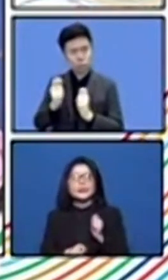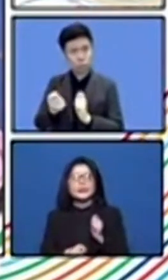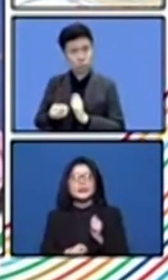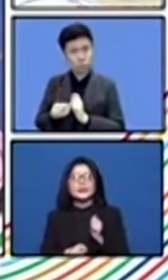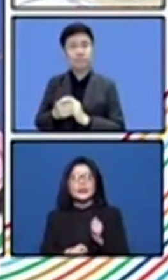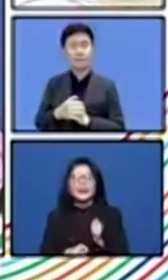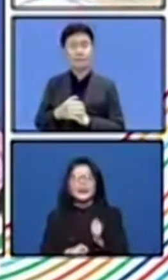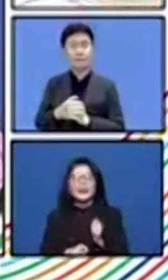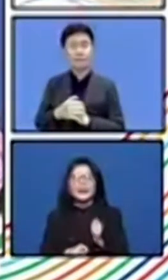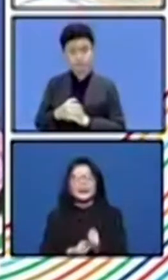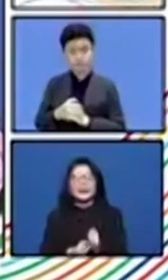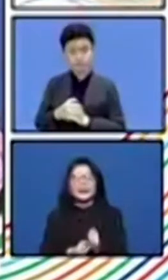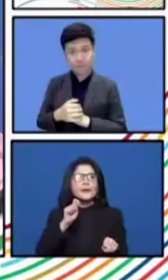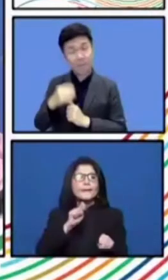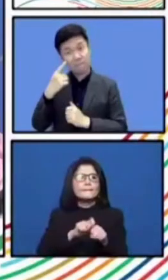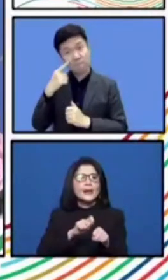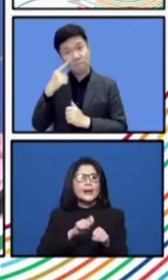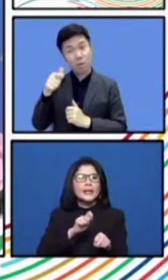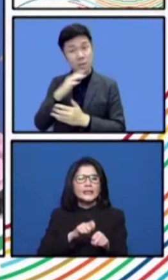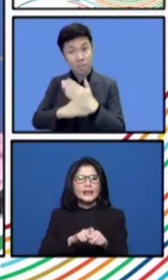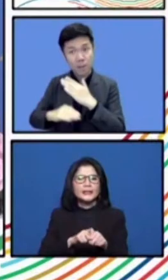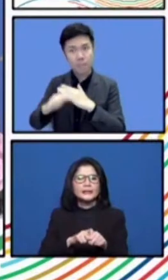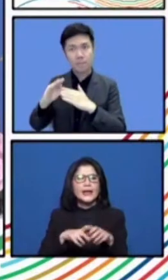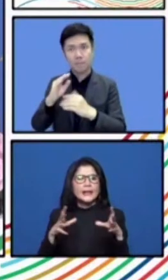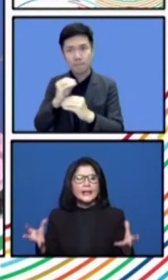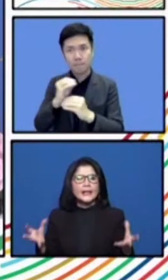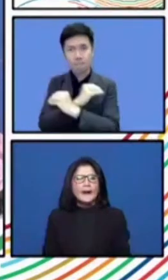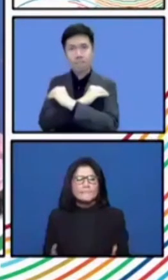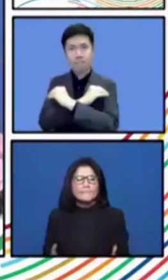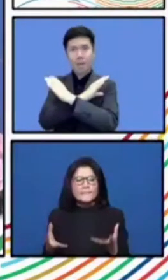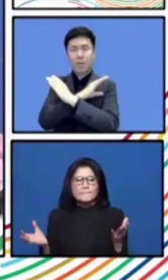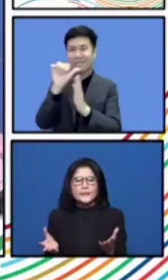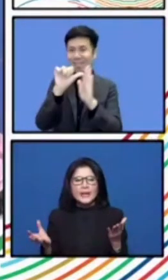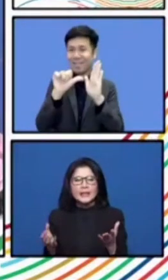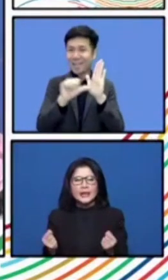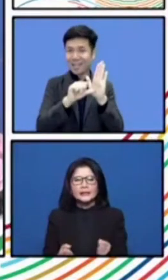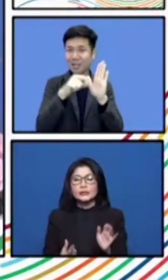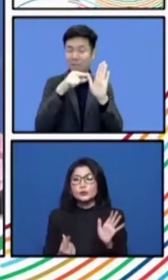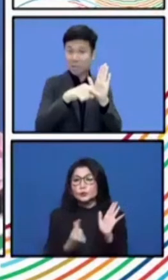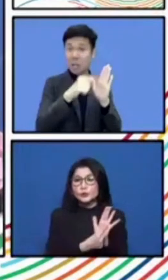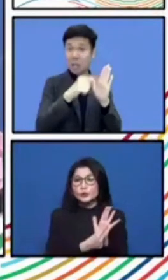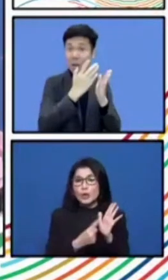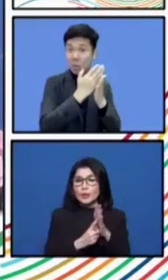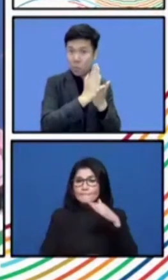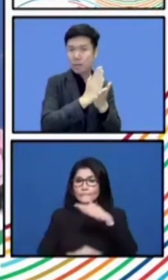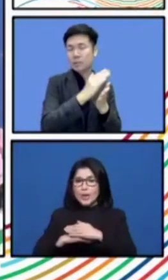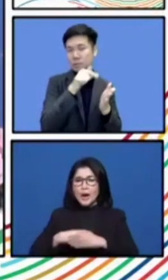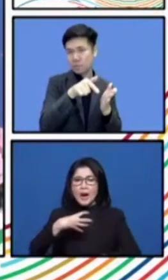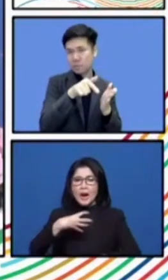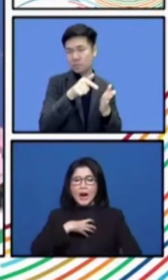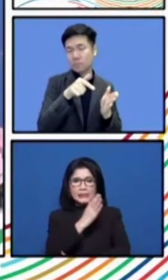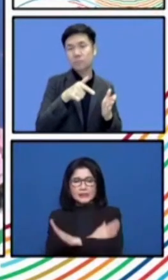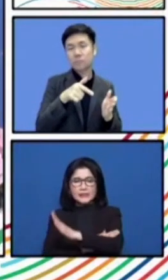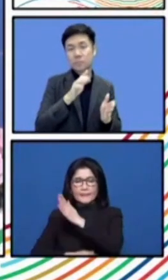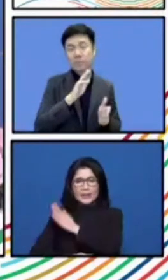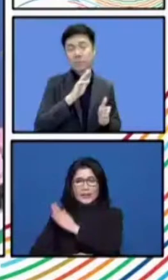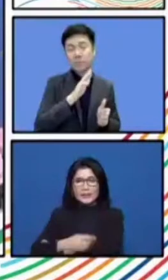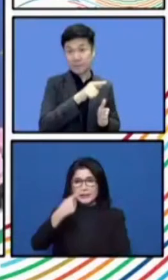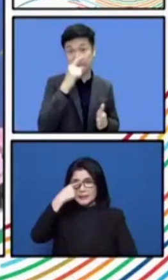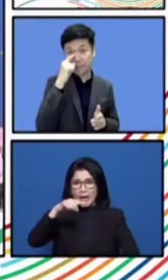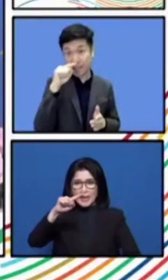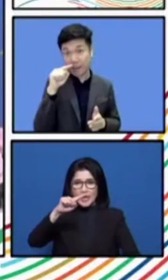of disability empowerment act which is the disability rights law in Thailand and for me to